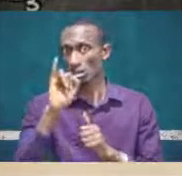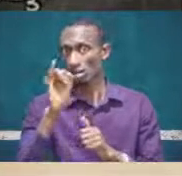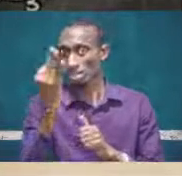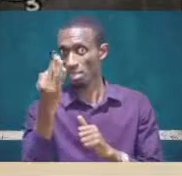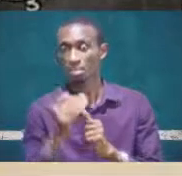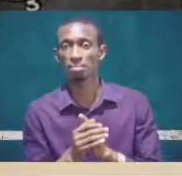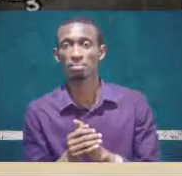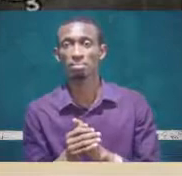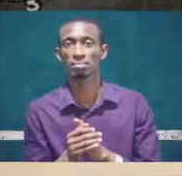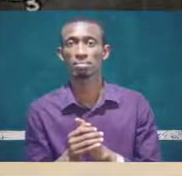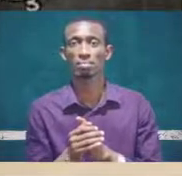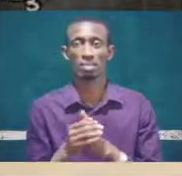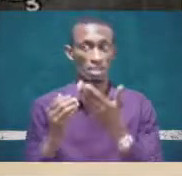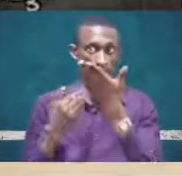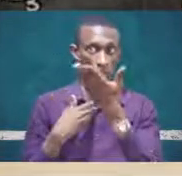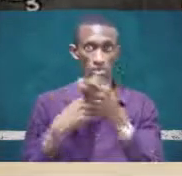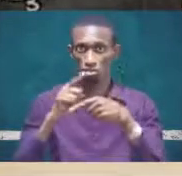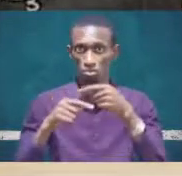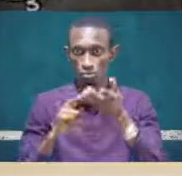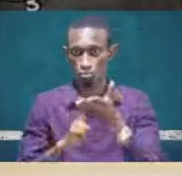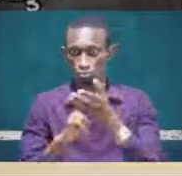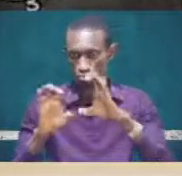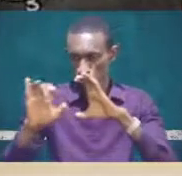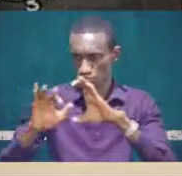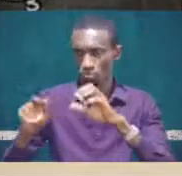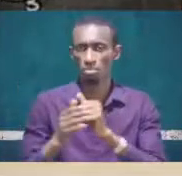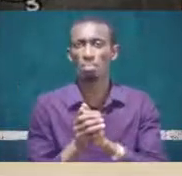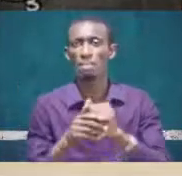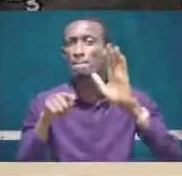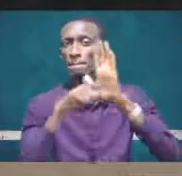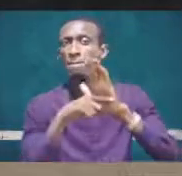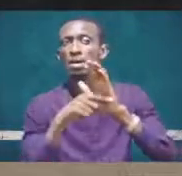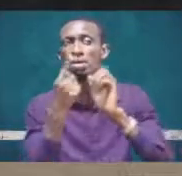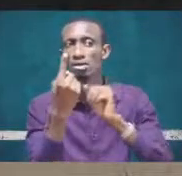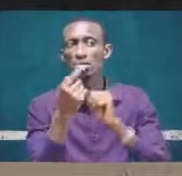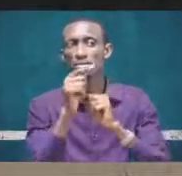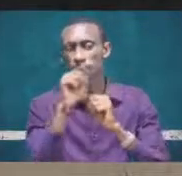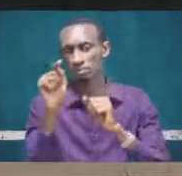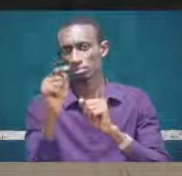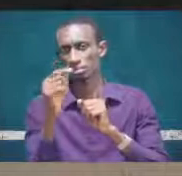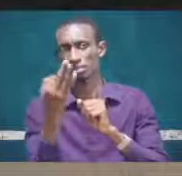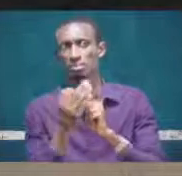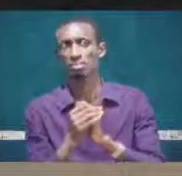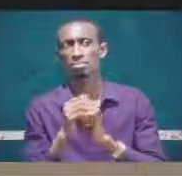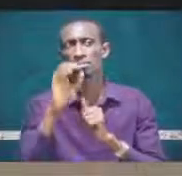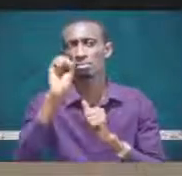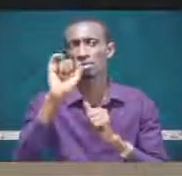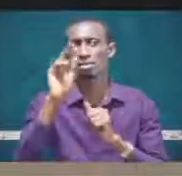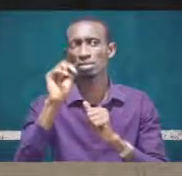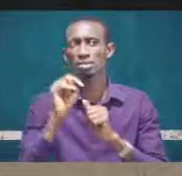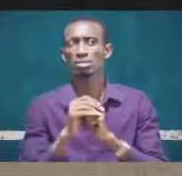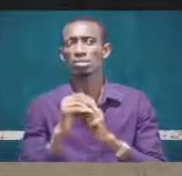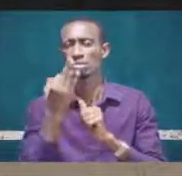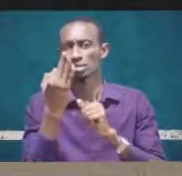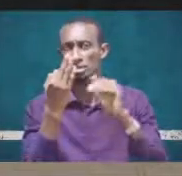one. Still using our formula, it will be minus 1 divided by 3, sine cubed